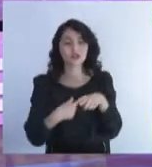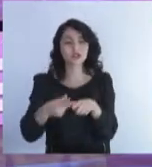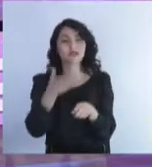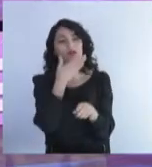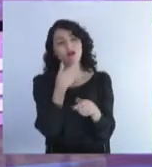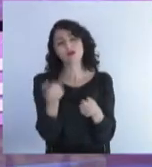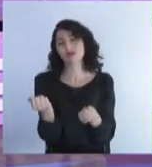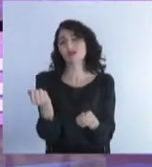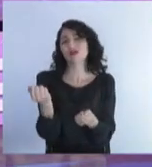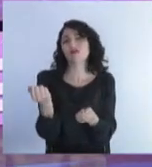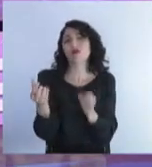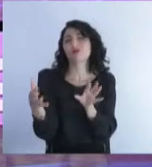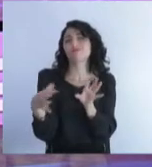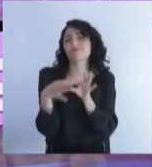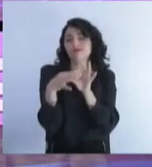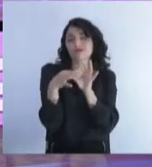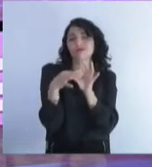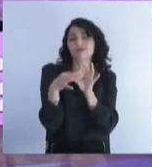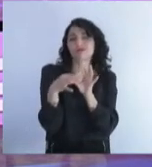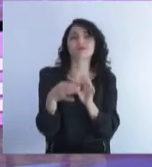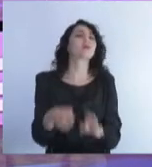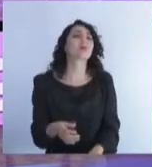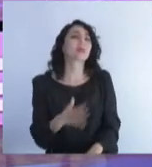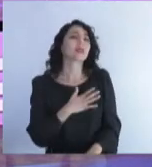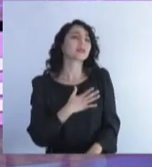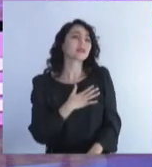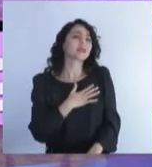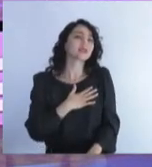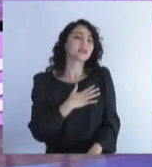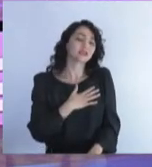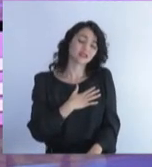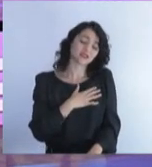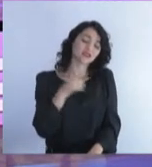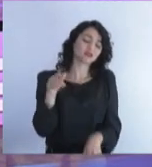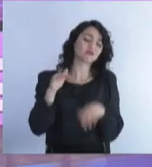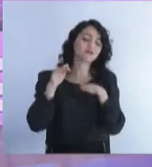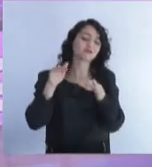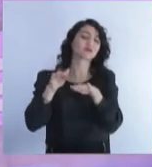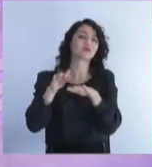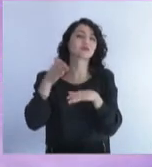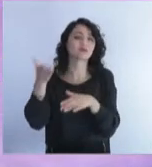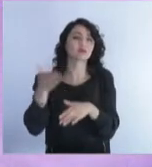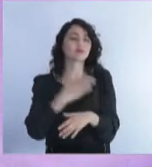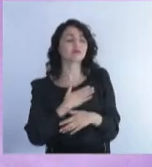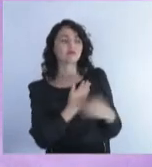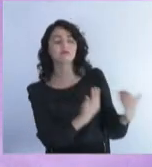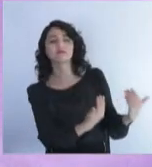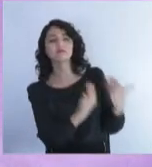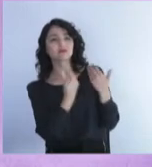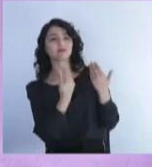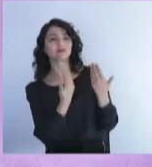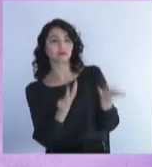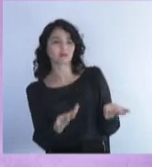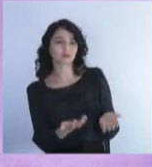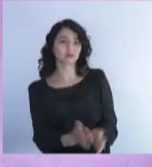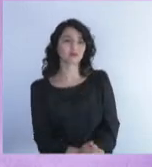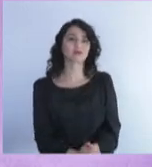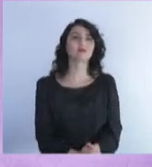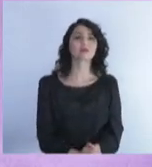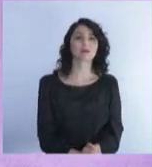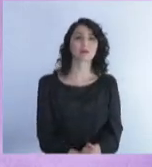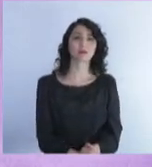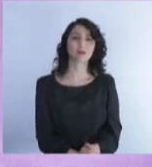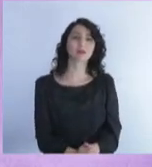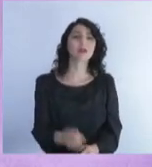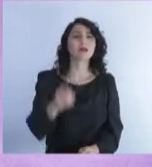affiliation. It creates a sense where people will be there for each other. And then there's the consensus leader who, particularly